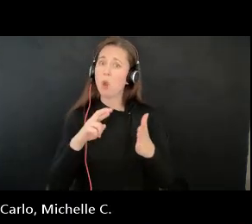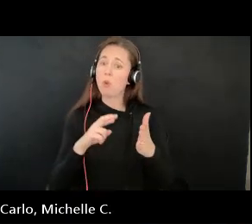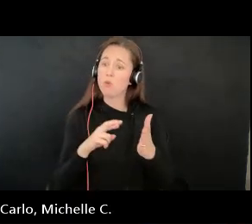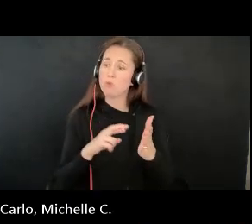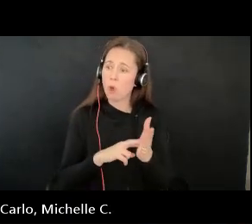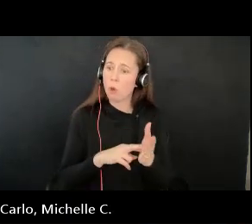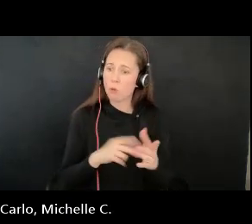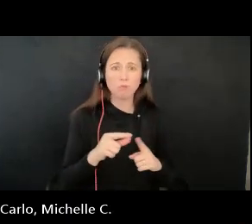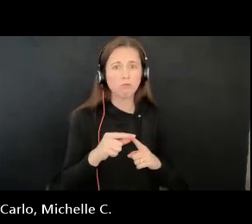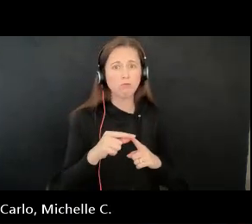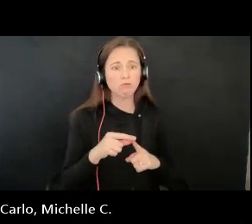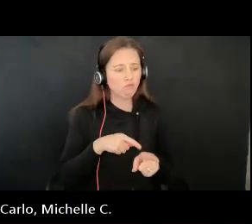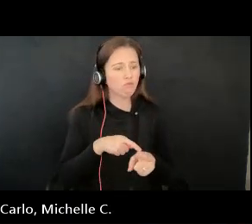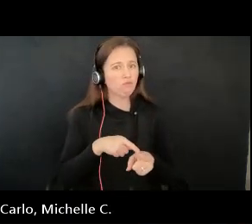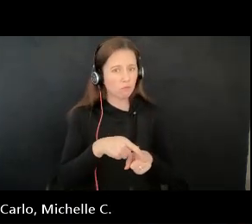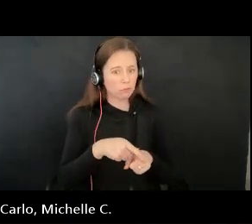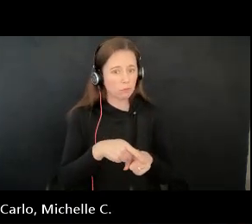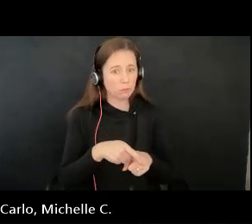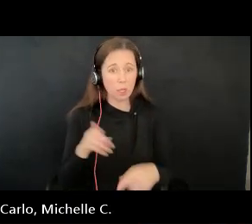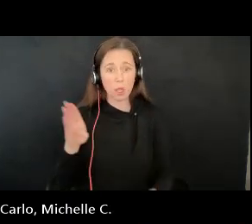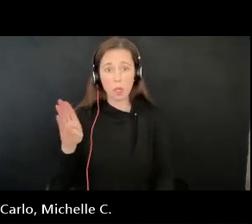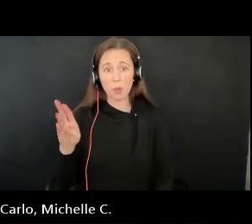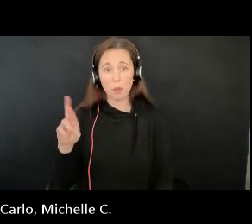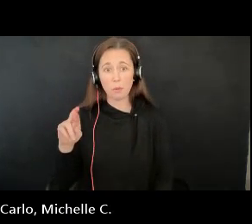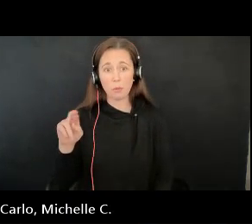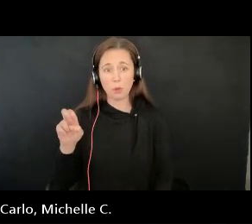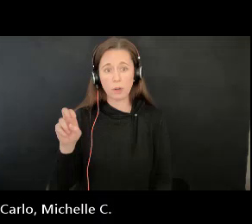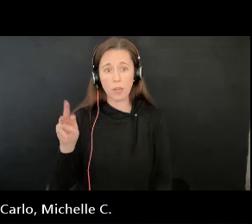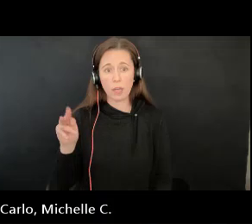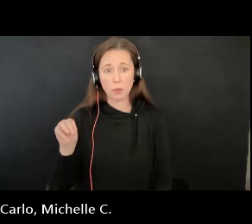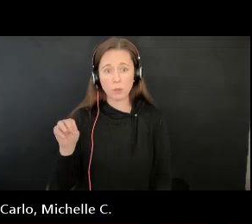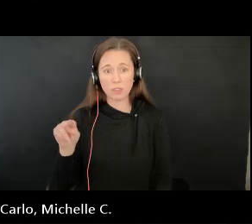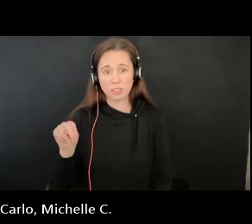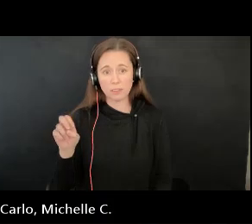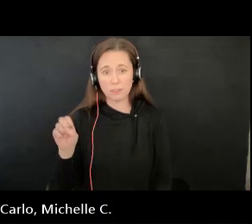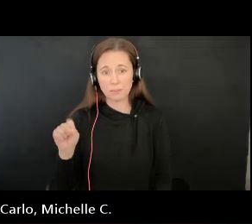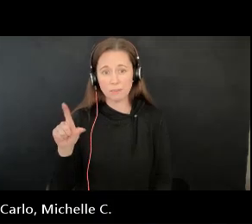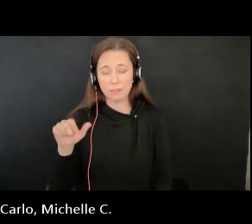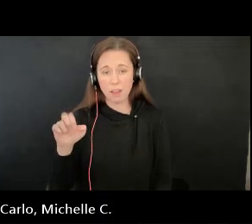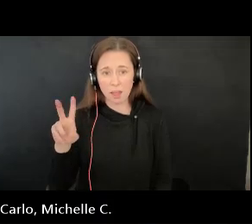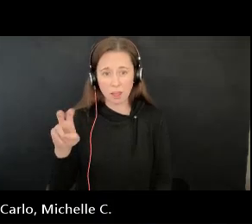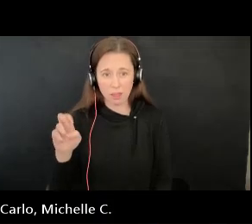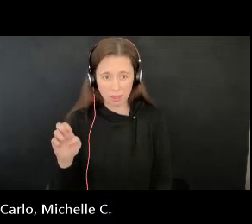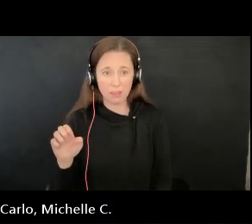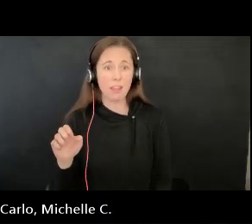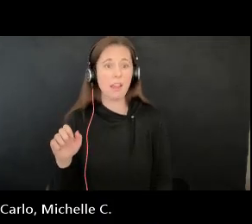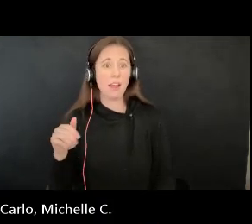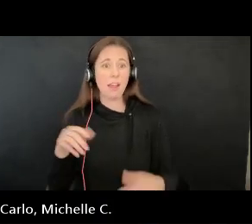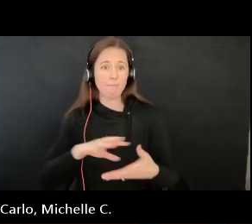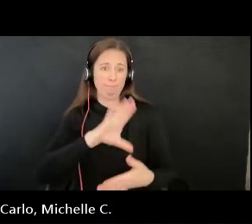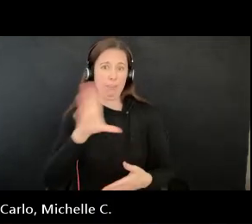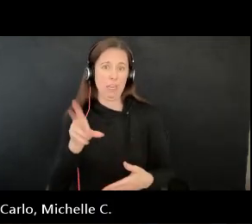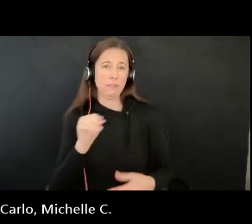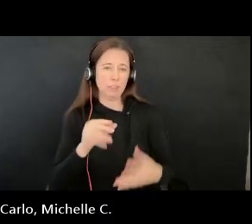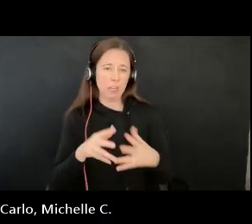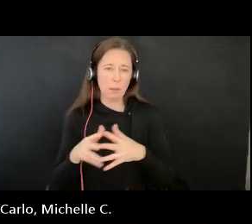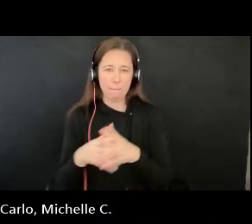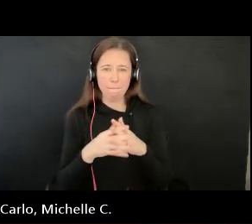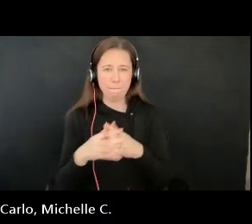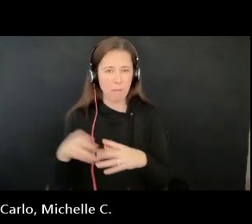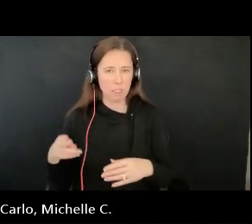career is my work with the Brownsville African American History Project that was initiated by the Nature